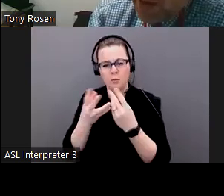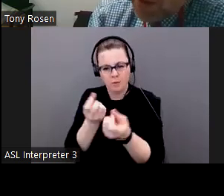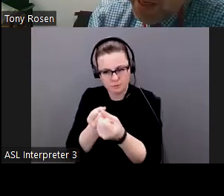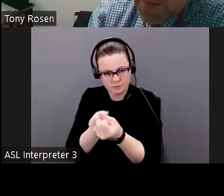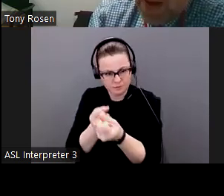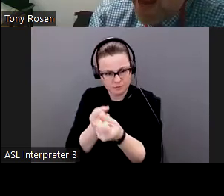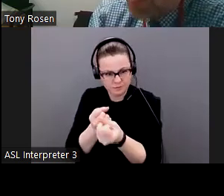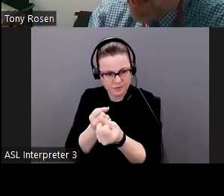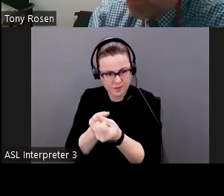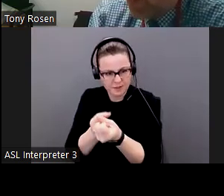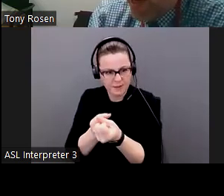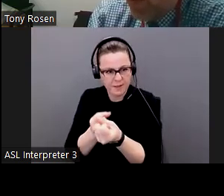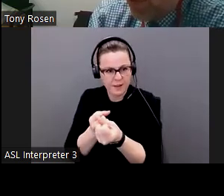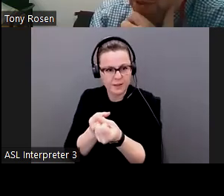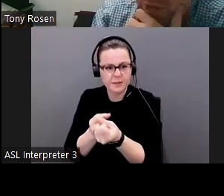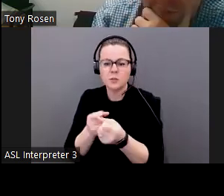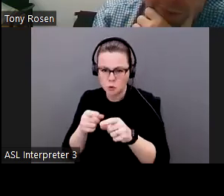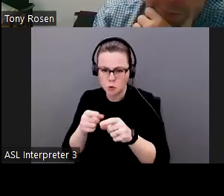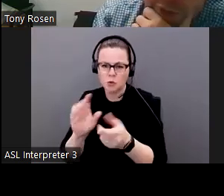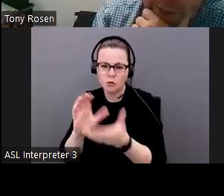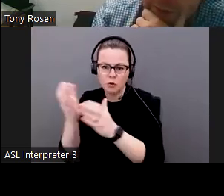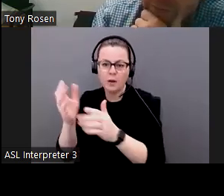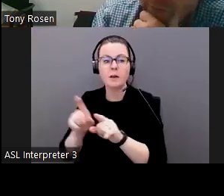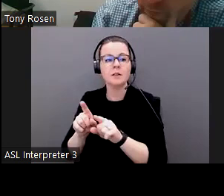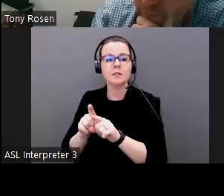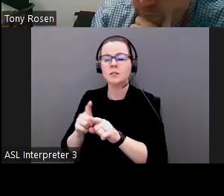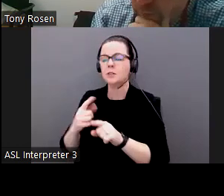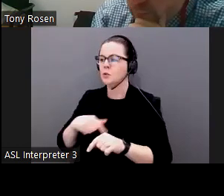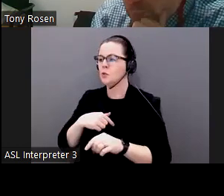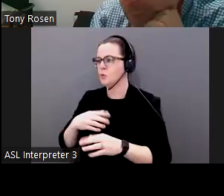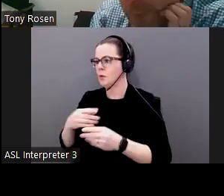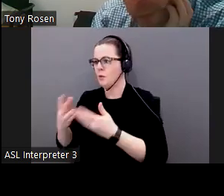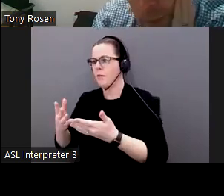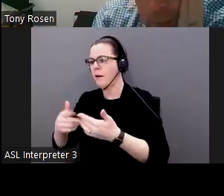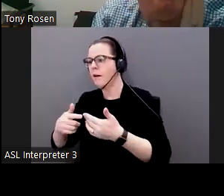primary medical team about next steps from an elder mistreatment perspective.